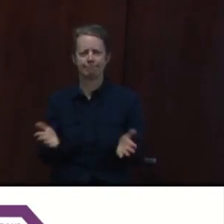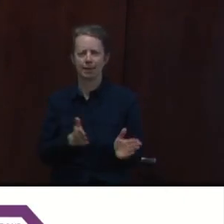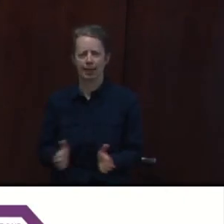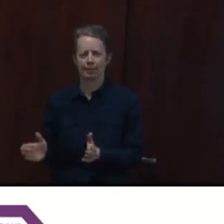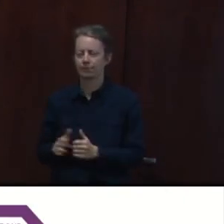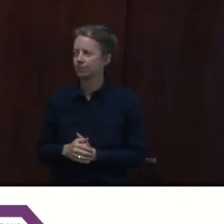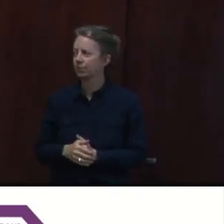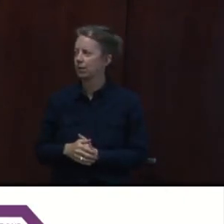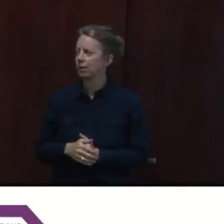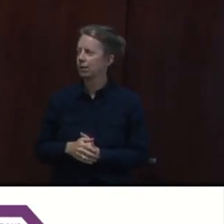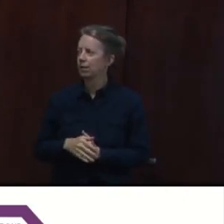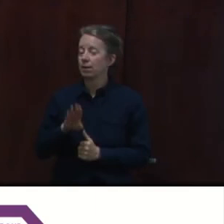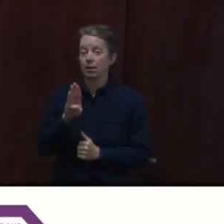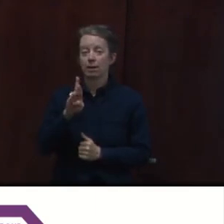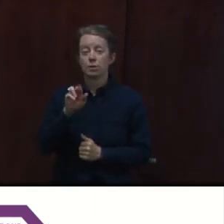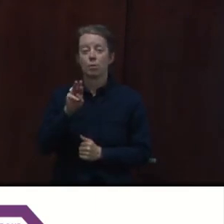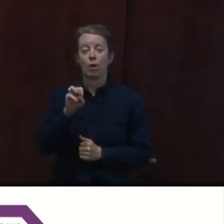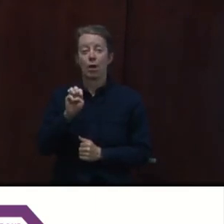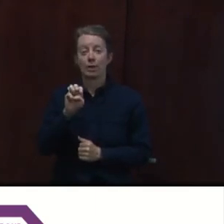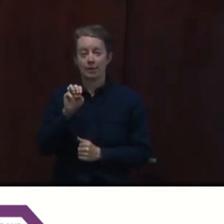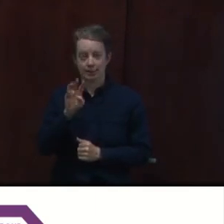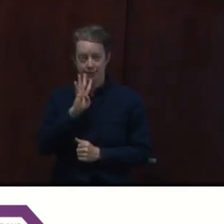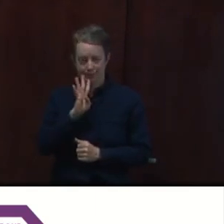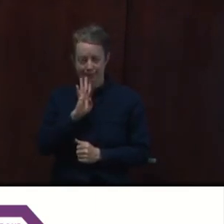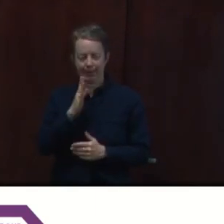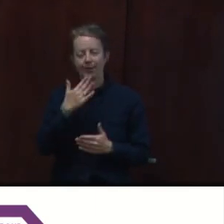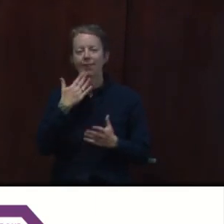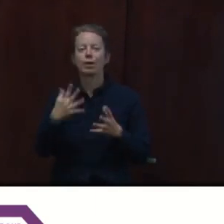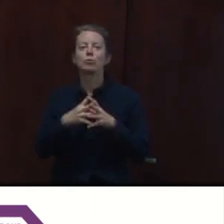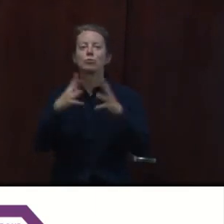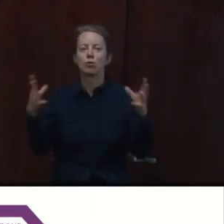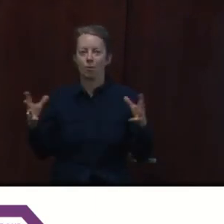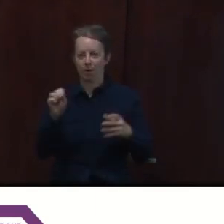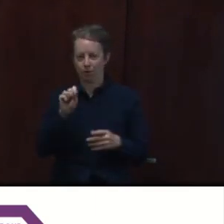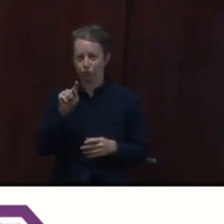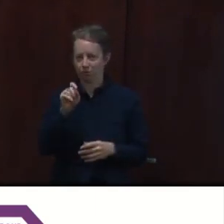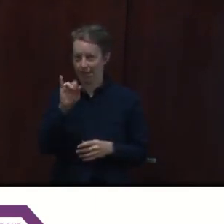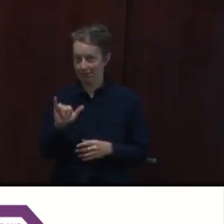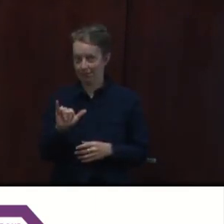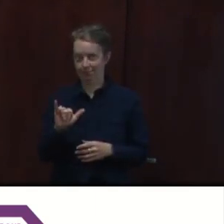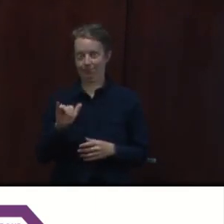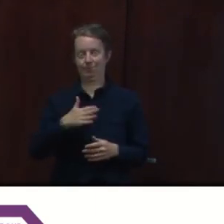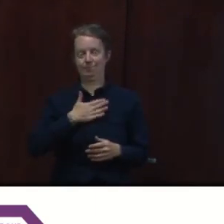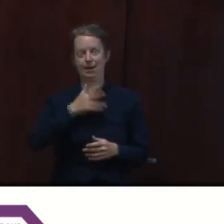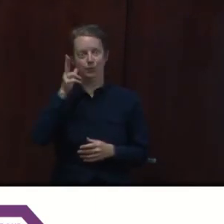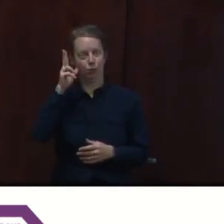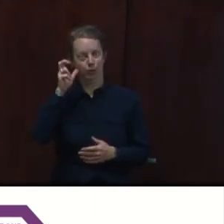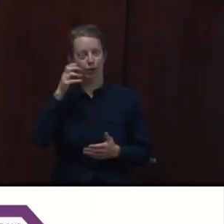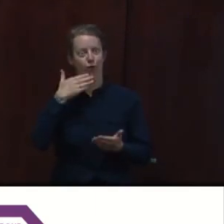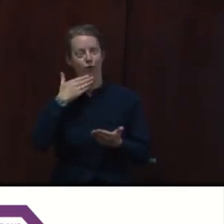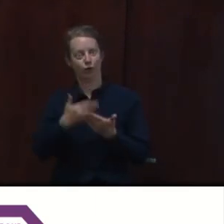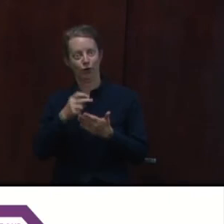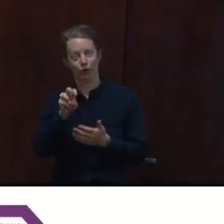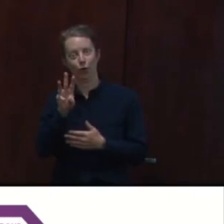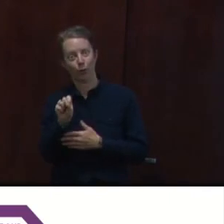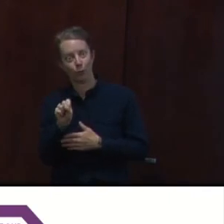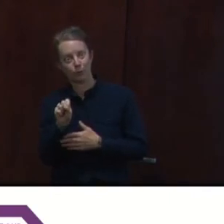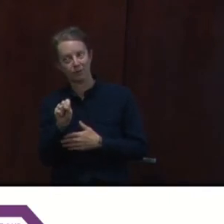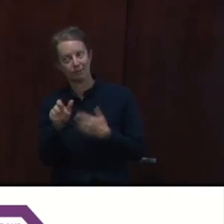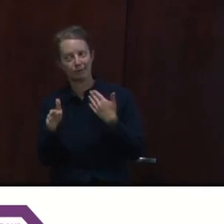Thank you so much, Stacy. And it's good to hear some positive news, even though it's in the context